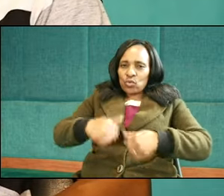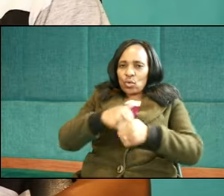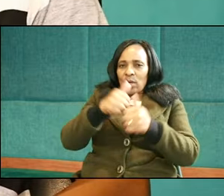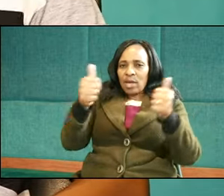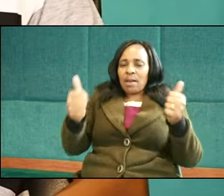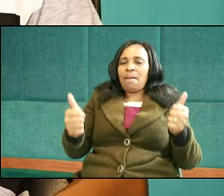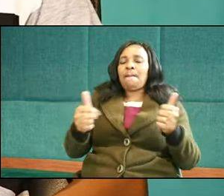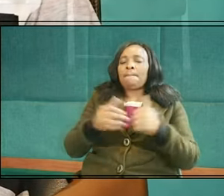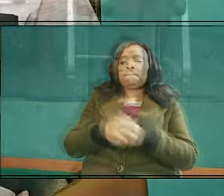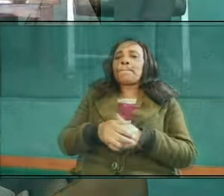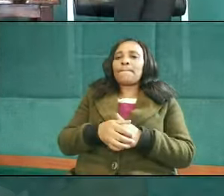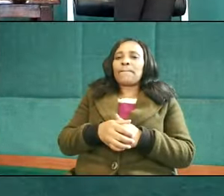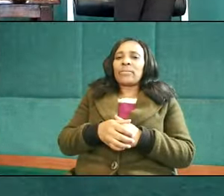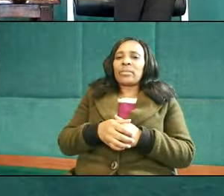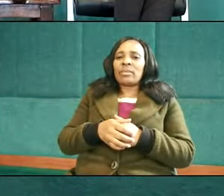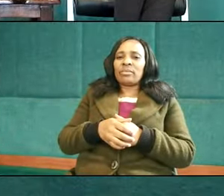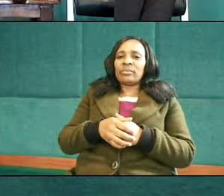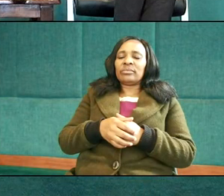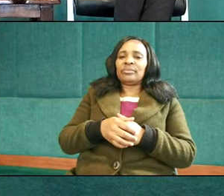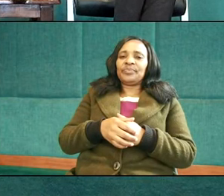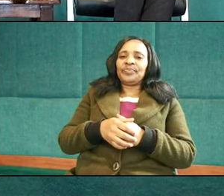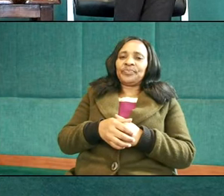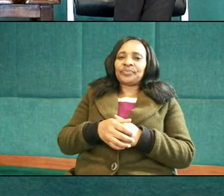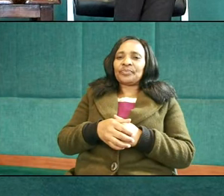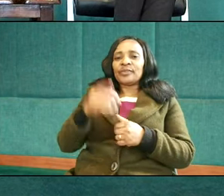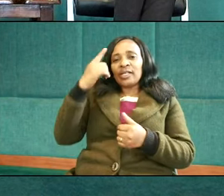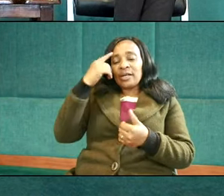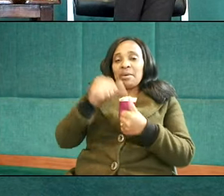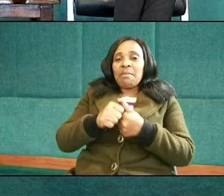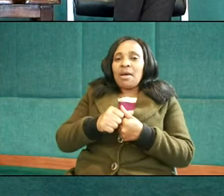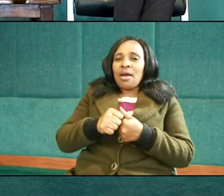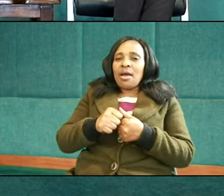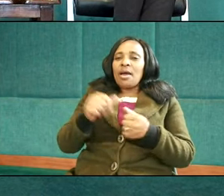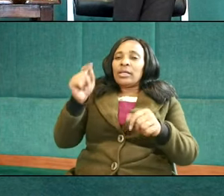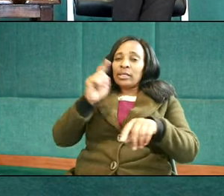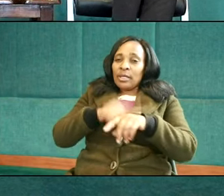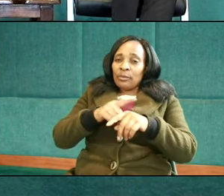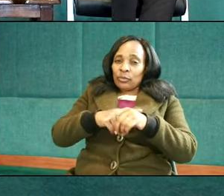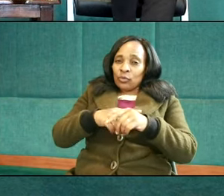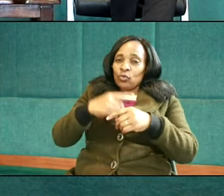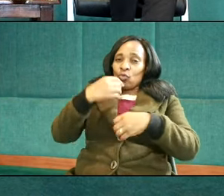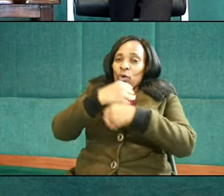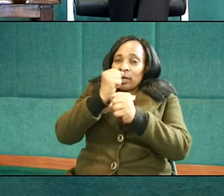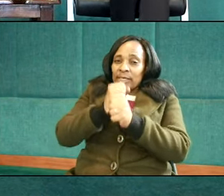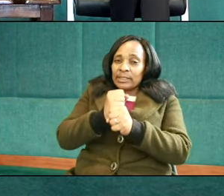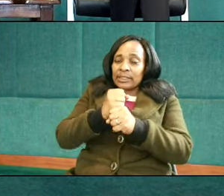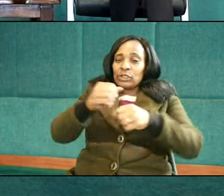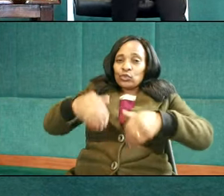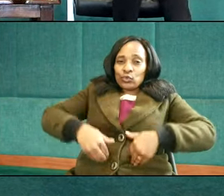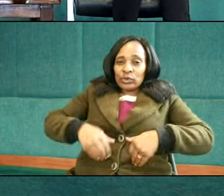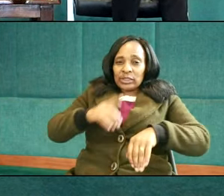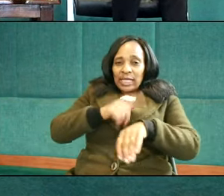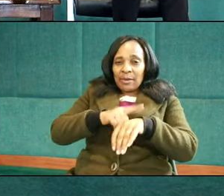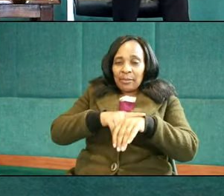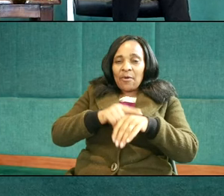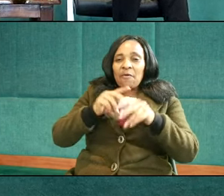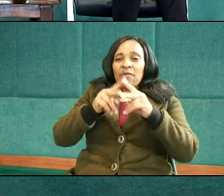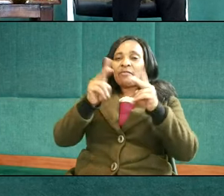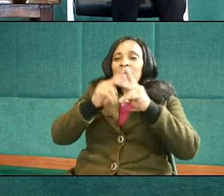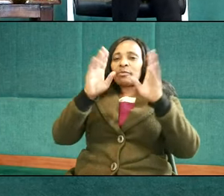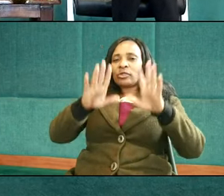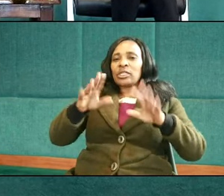Mm. Amen, amen. Remembering your Creator in the days of your youth is actually so key for us,